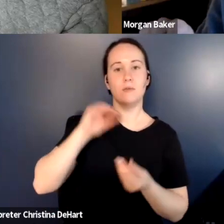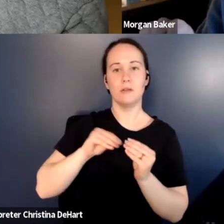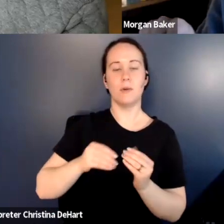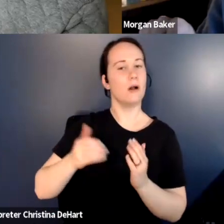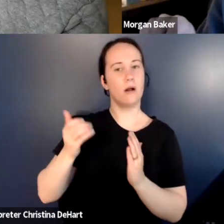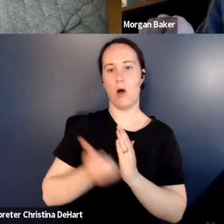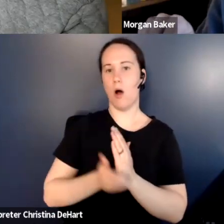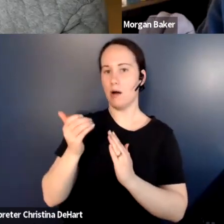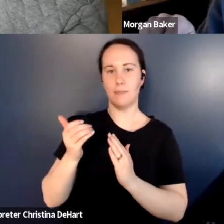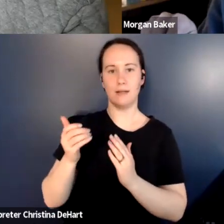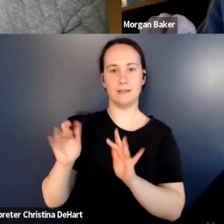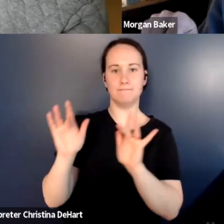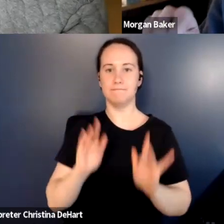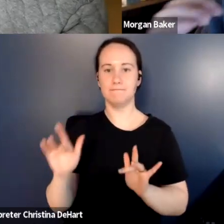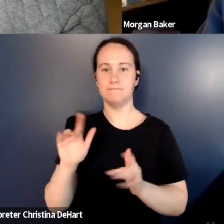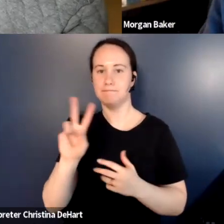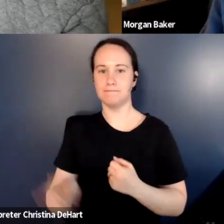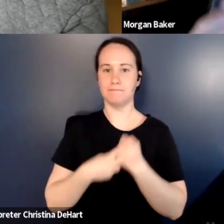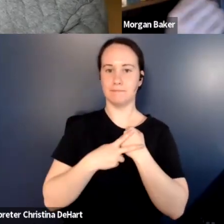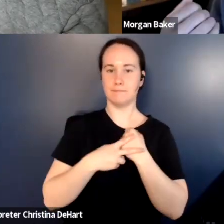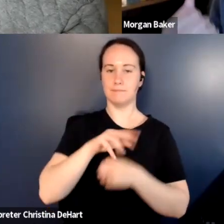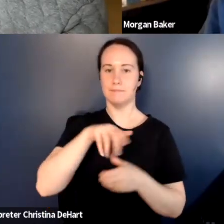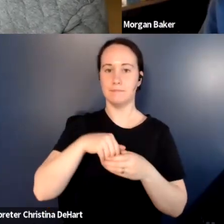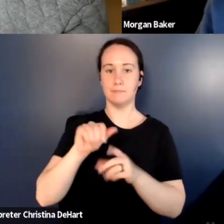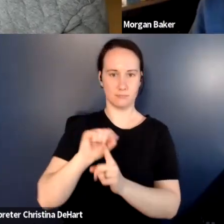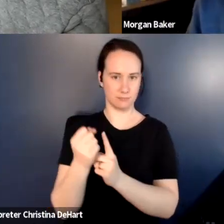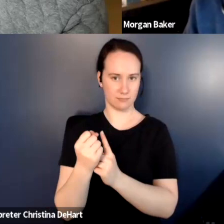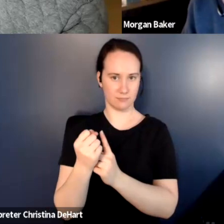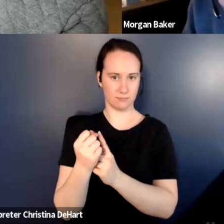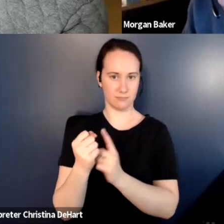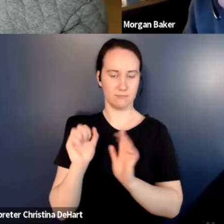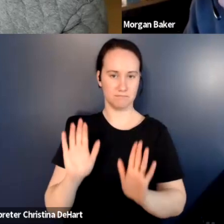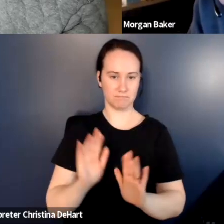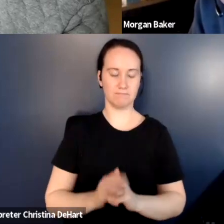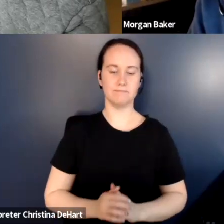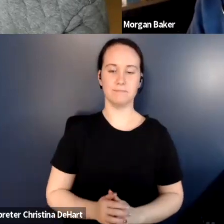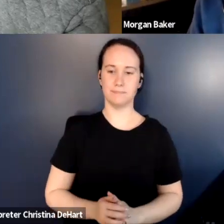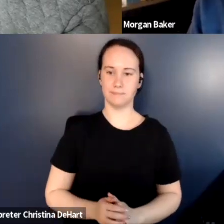automatically recorded into that case as it comes in.